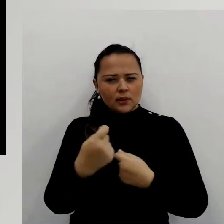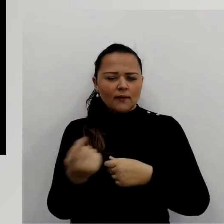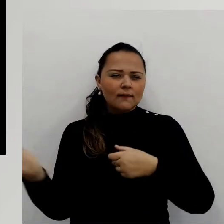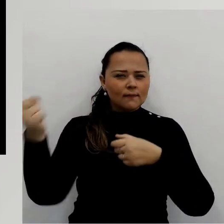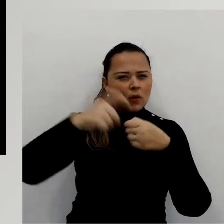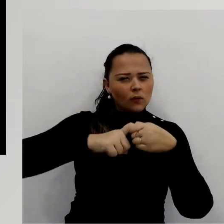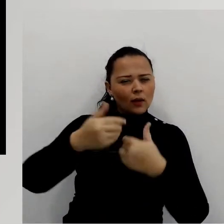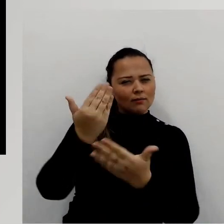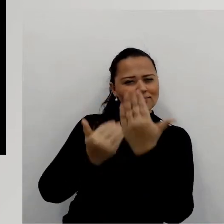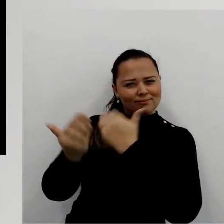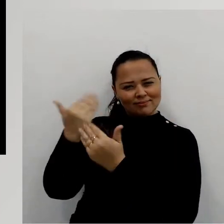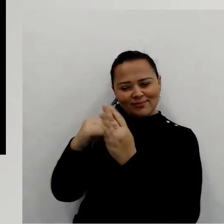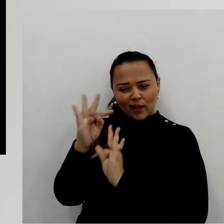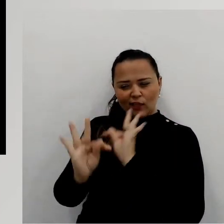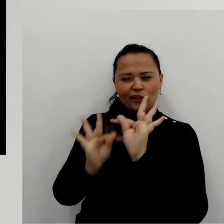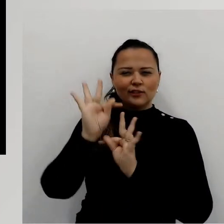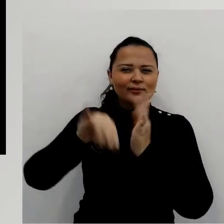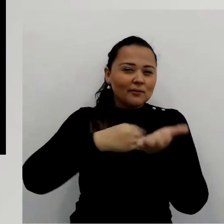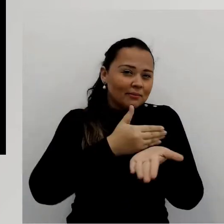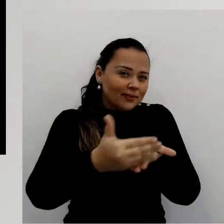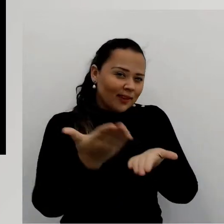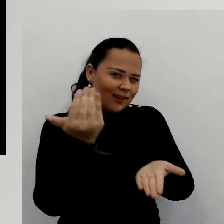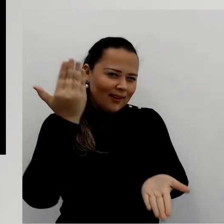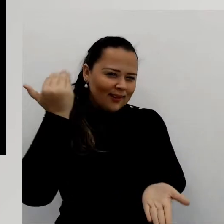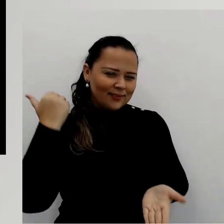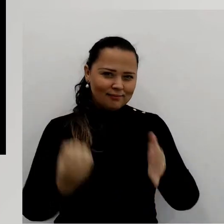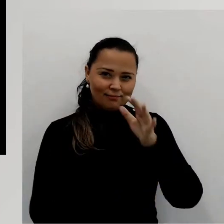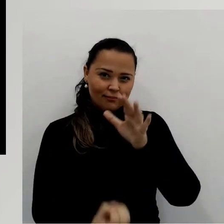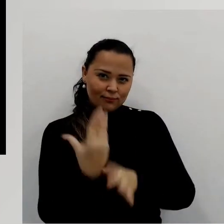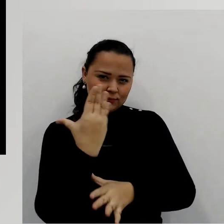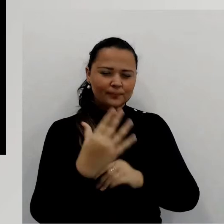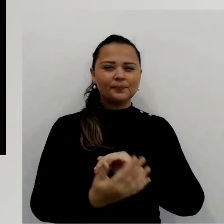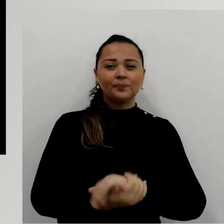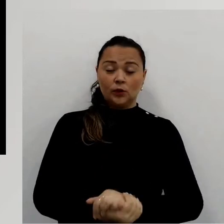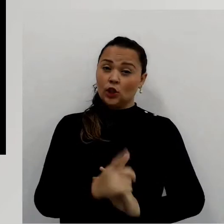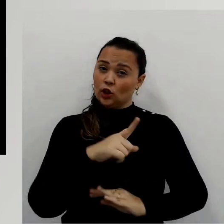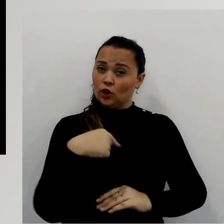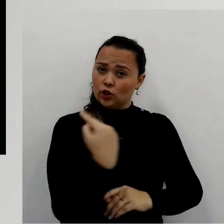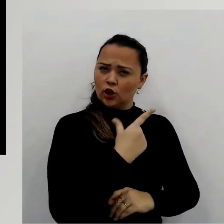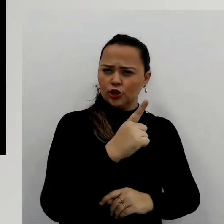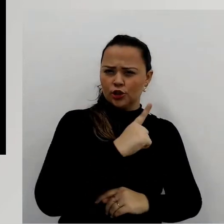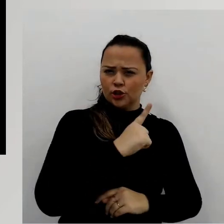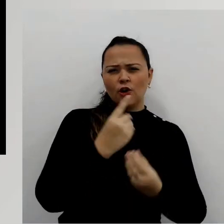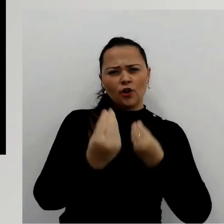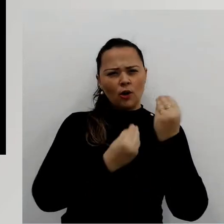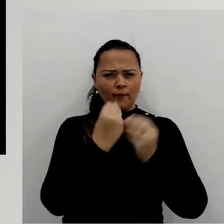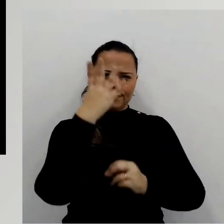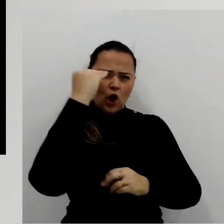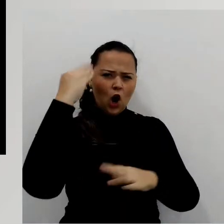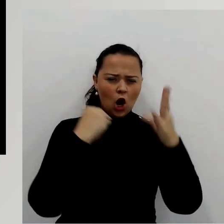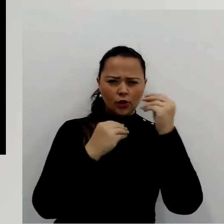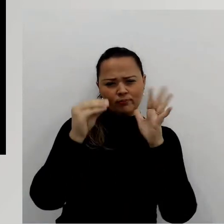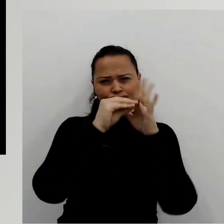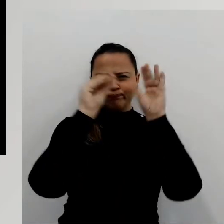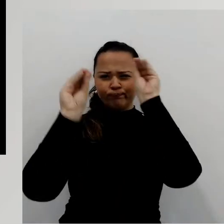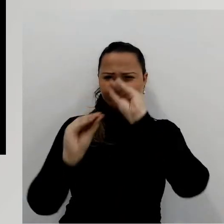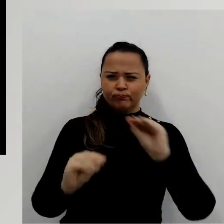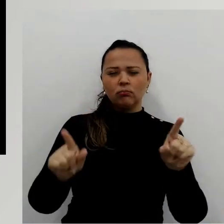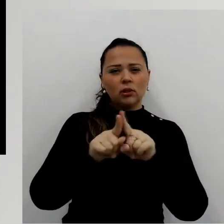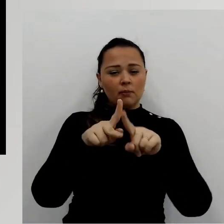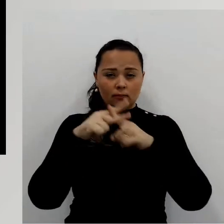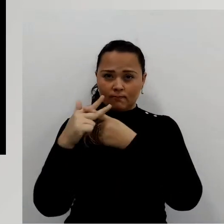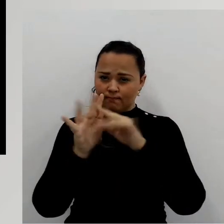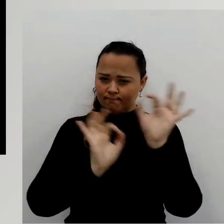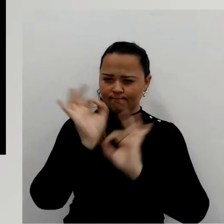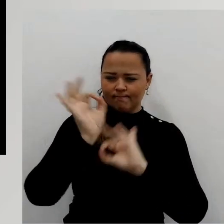through. Photographic typesetting, if you remember, replaced hot metal typesetting. And then laser imaging replaced photo typesetting.